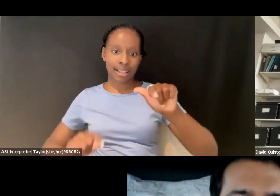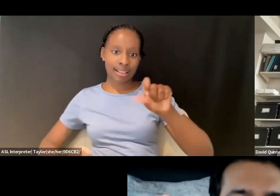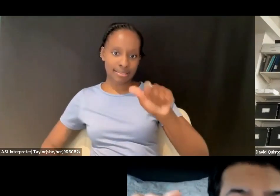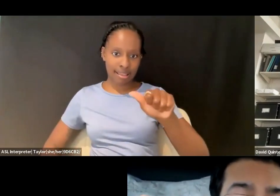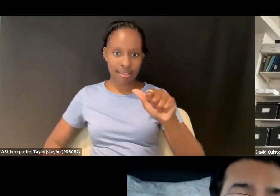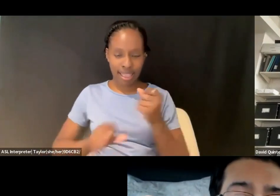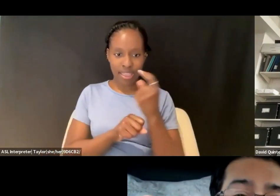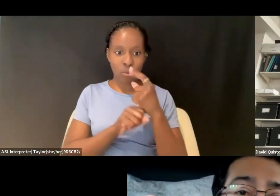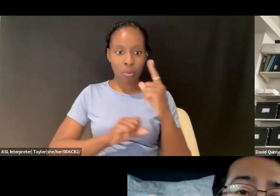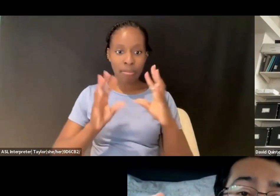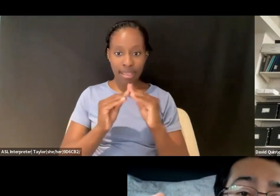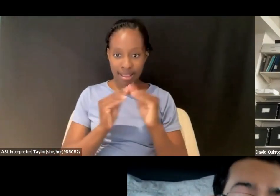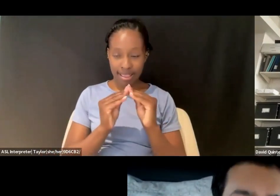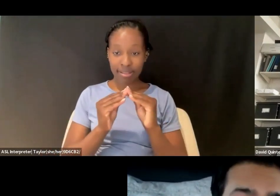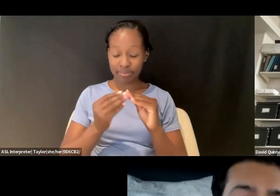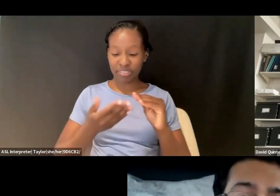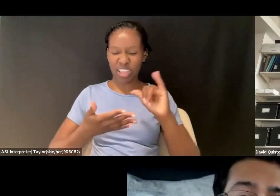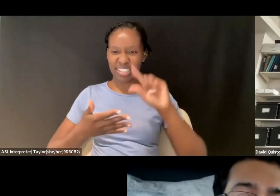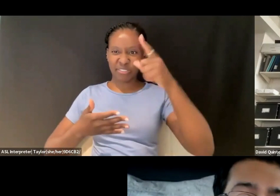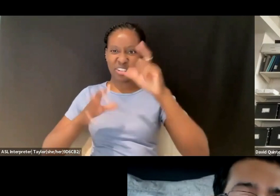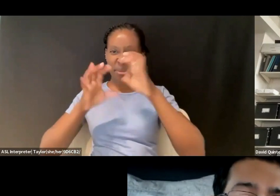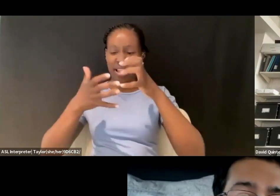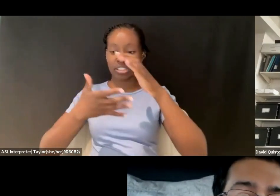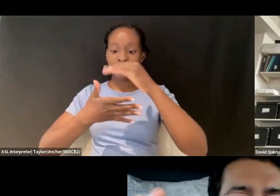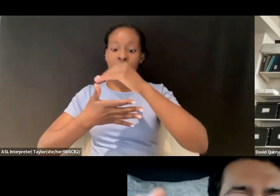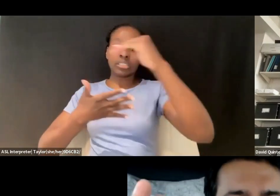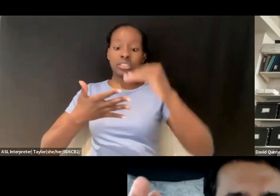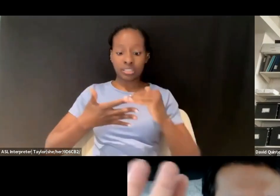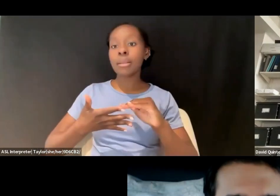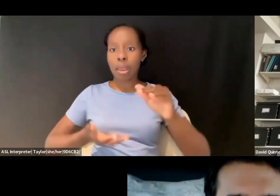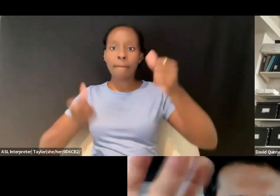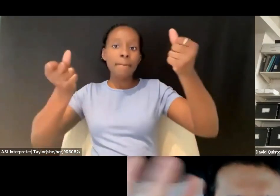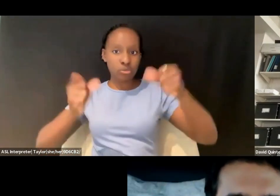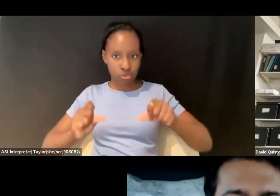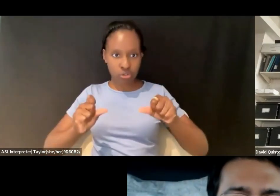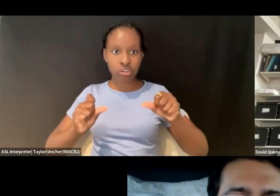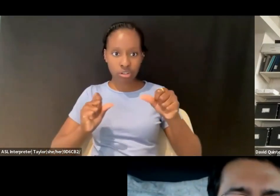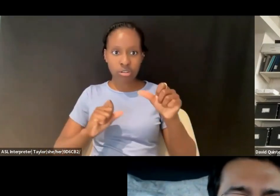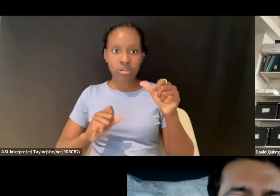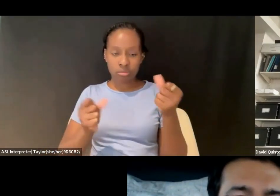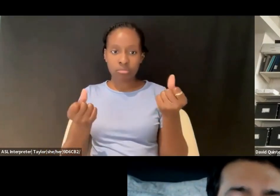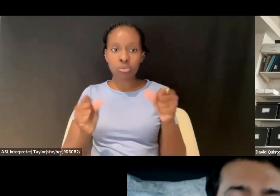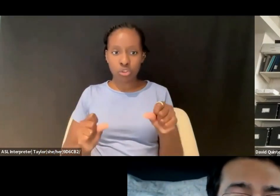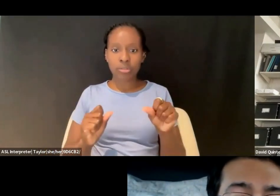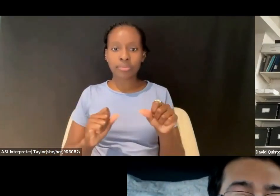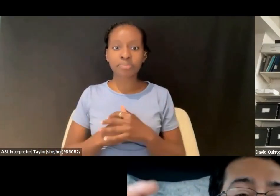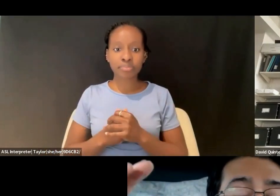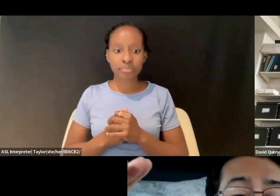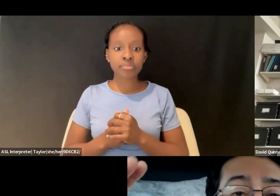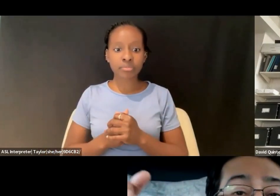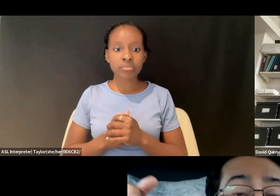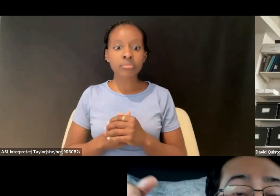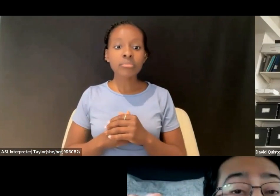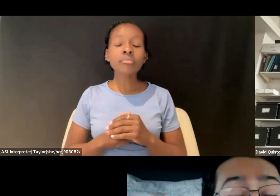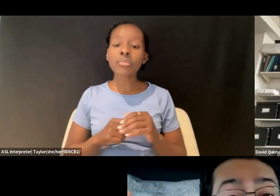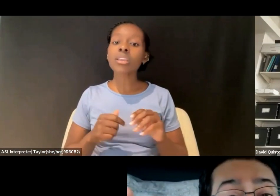next batch below that are for poster presentations with just one note. I'll come back to that in a second. Yeah. And